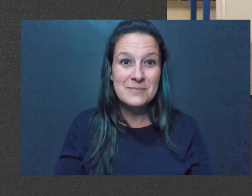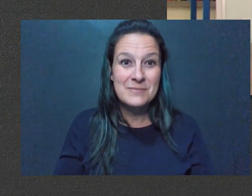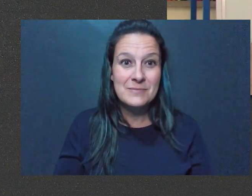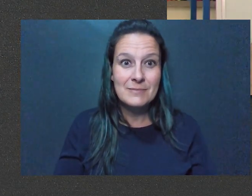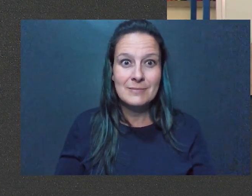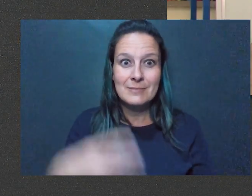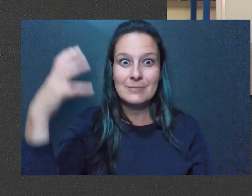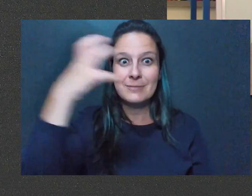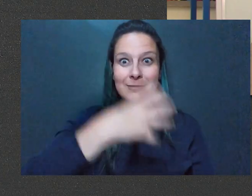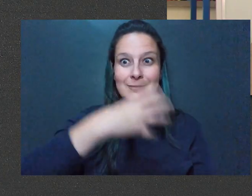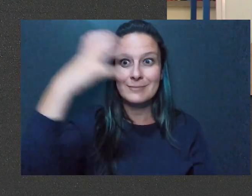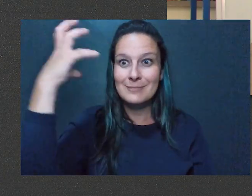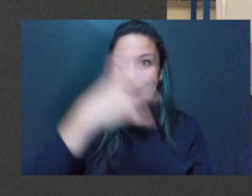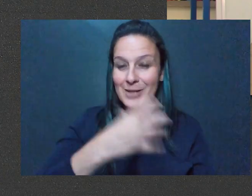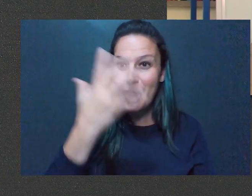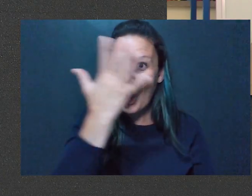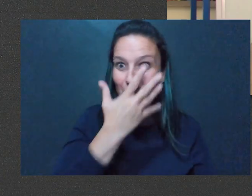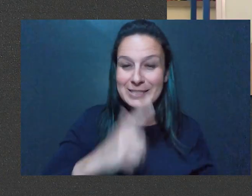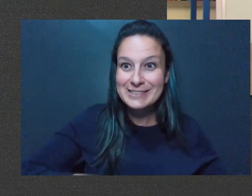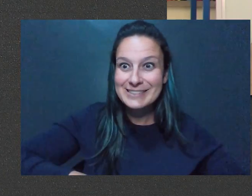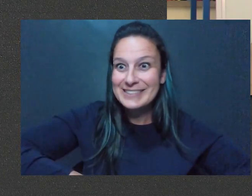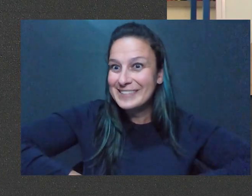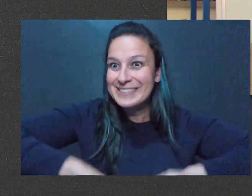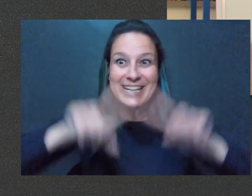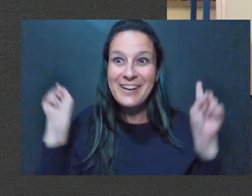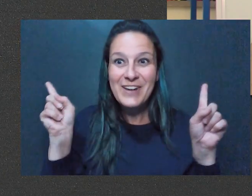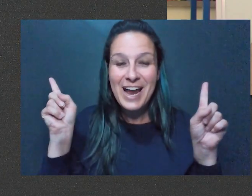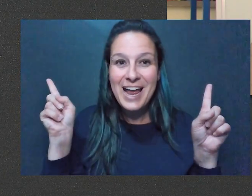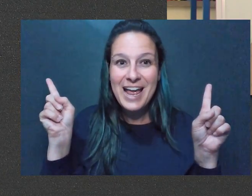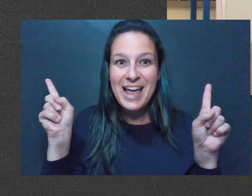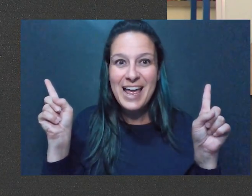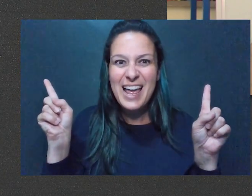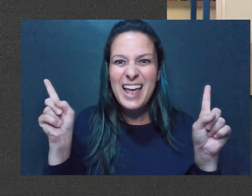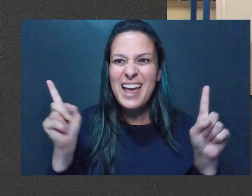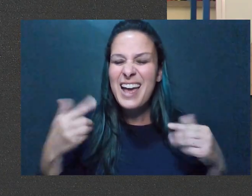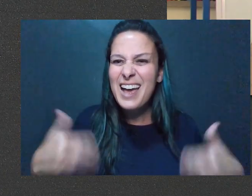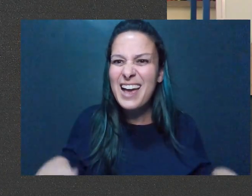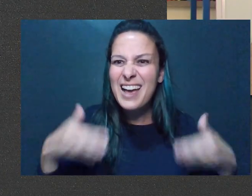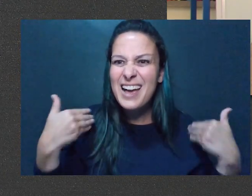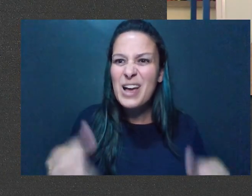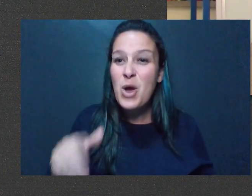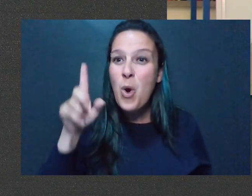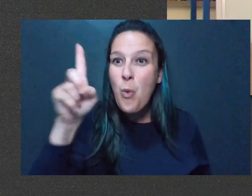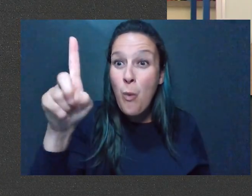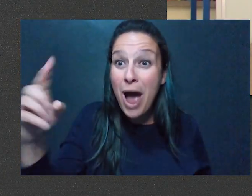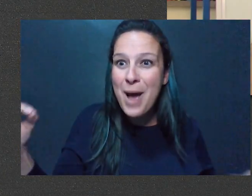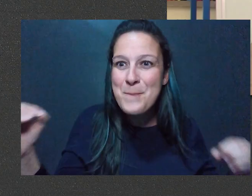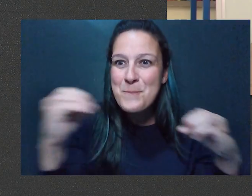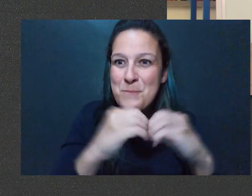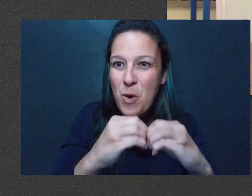Oh boy, this one looks really different. I made one more.